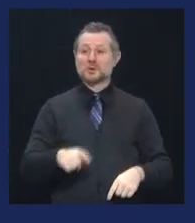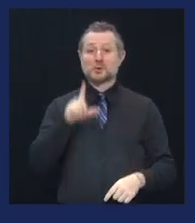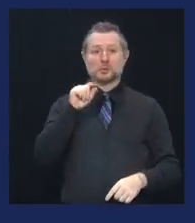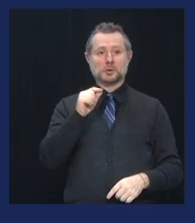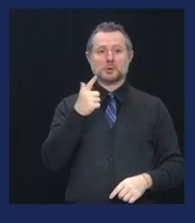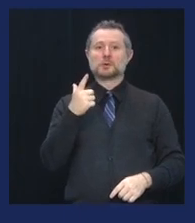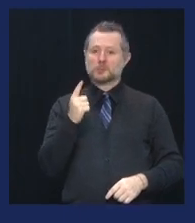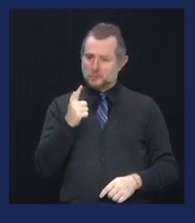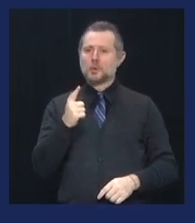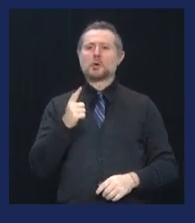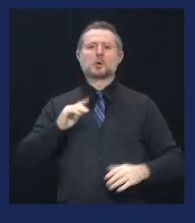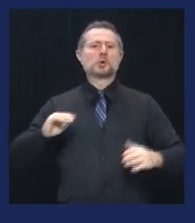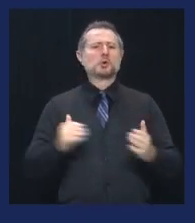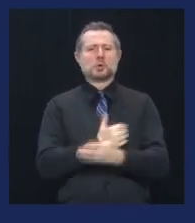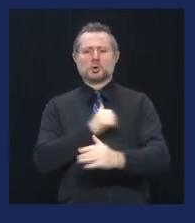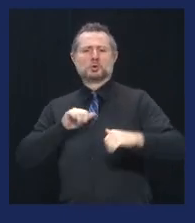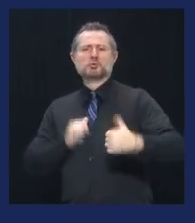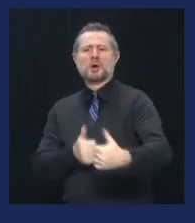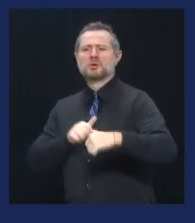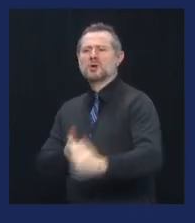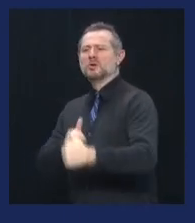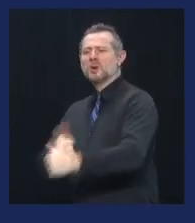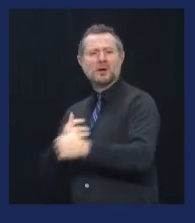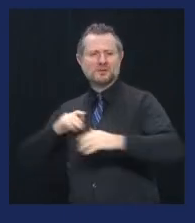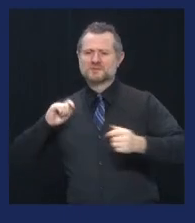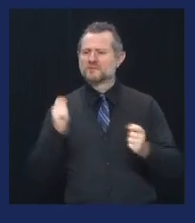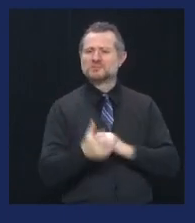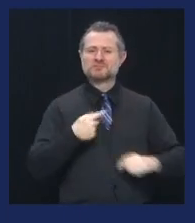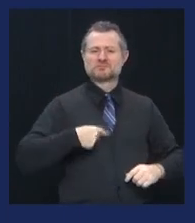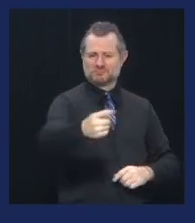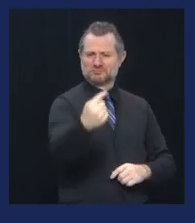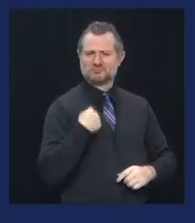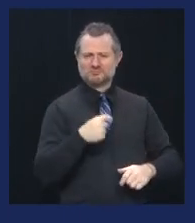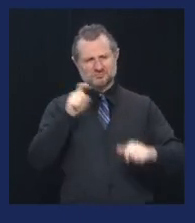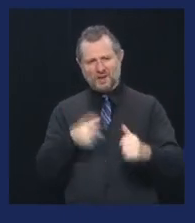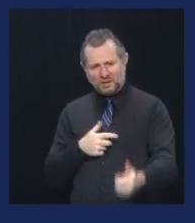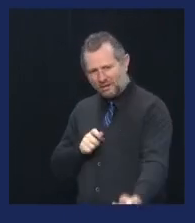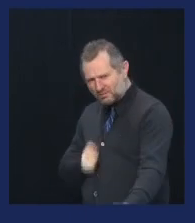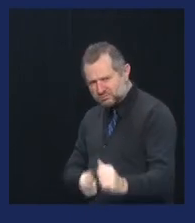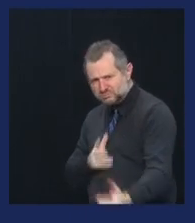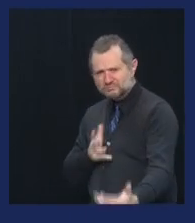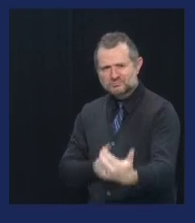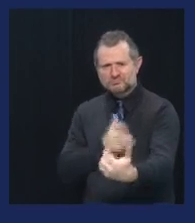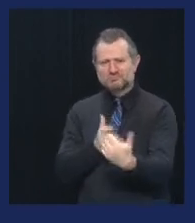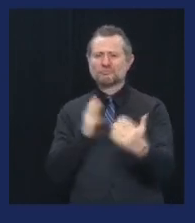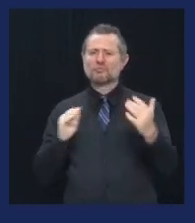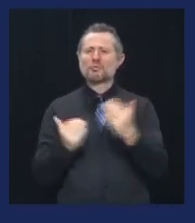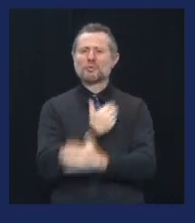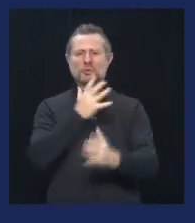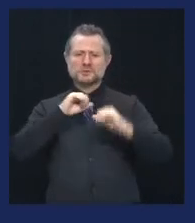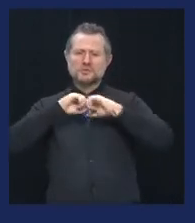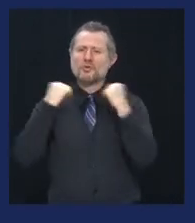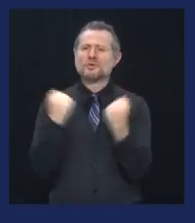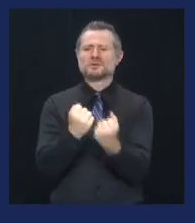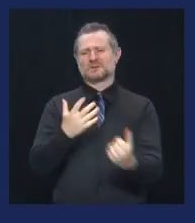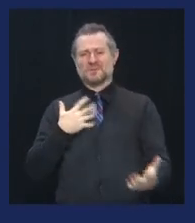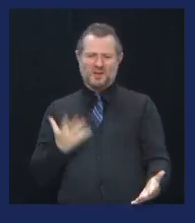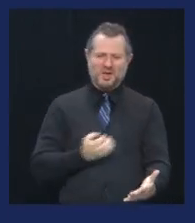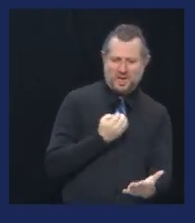transformation, and change. We will need to adjust to the new social and economic realities of the post-COVID